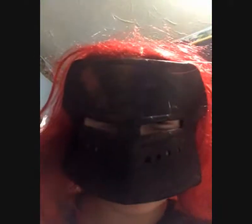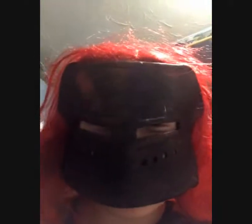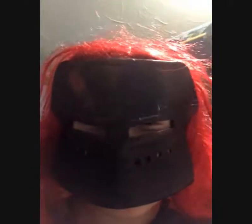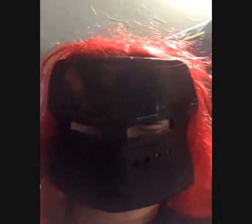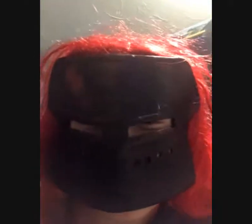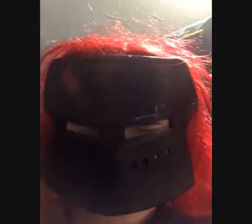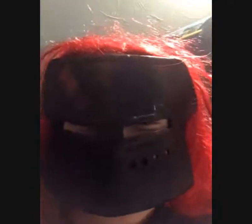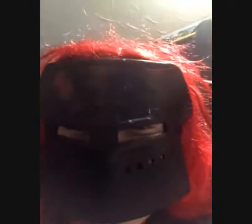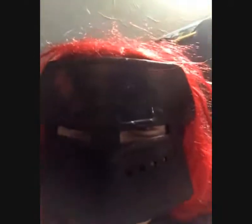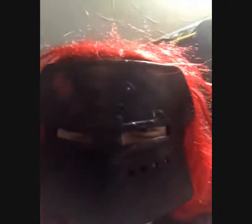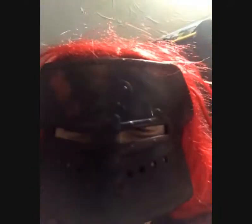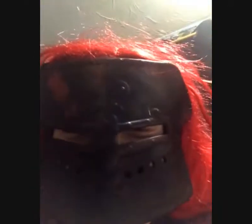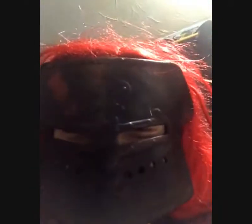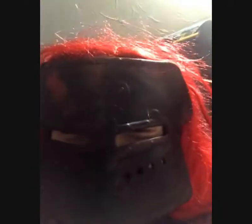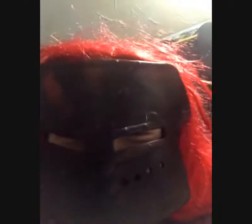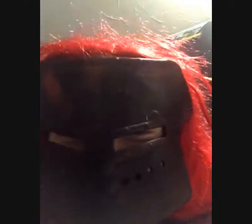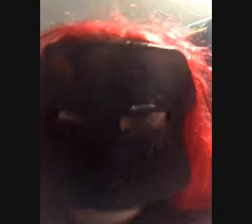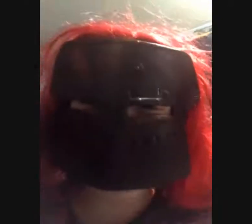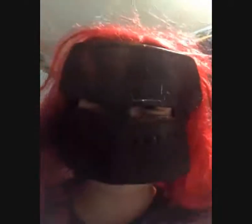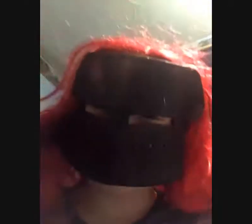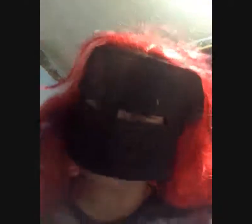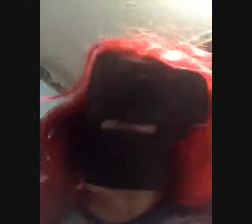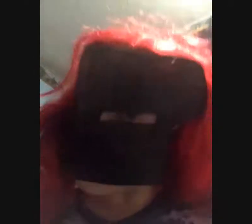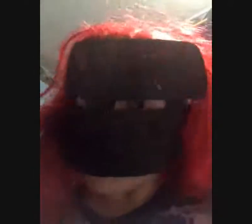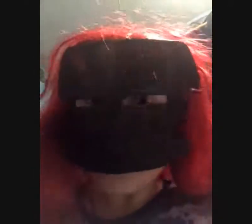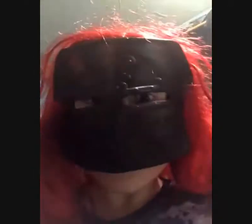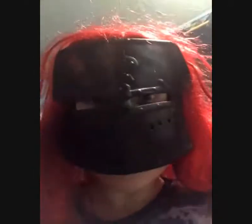his identity for security reasons.